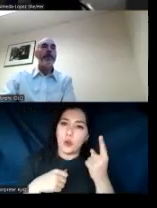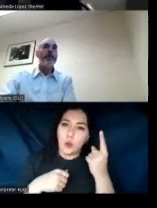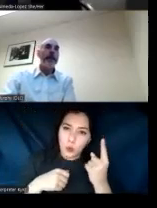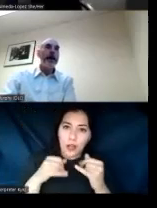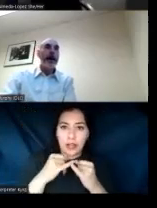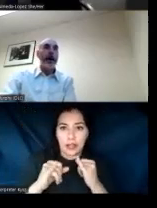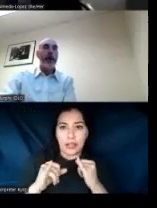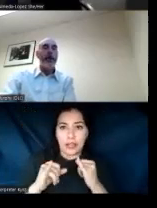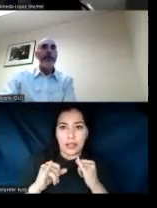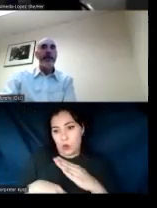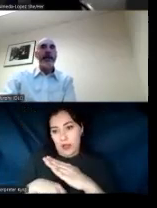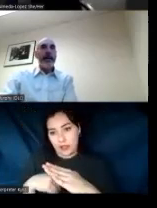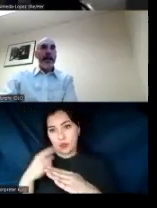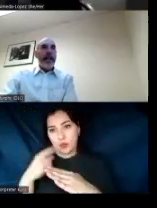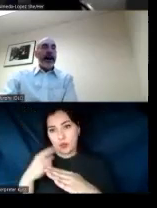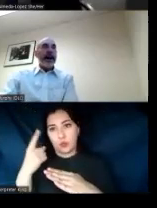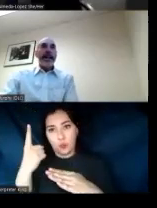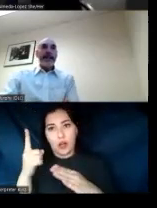ramp.